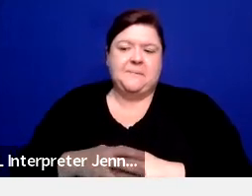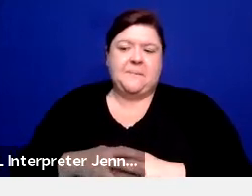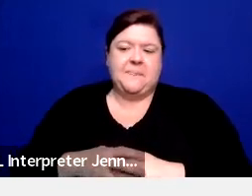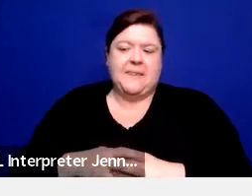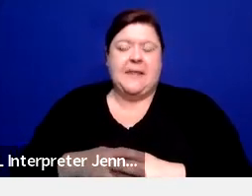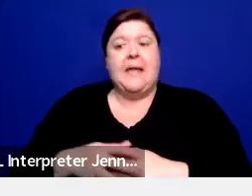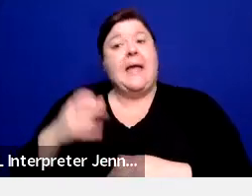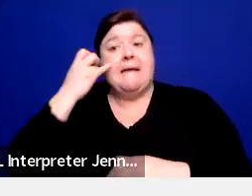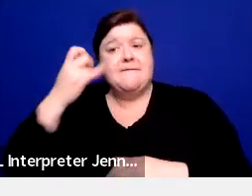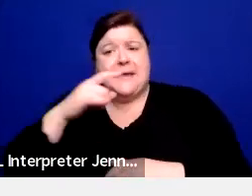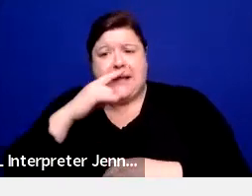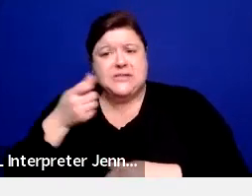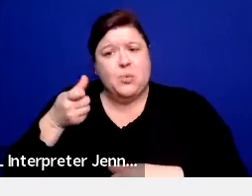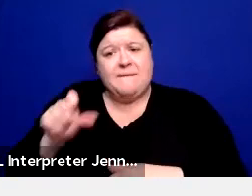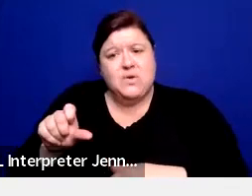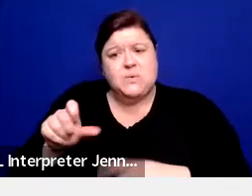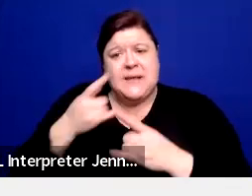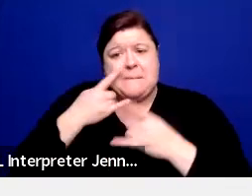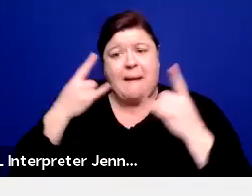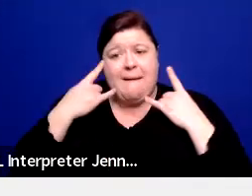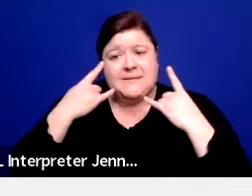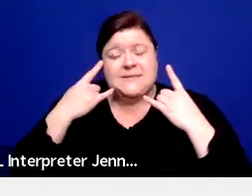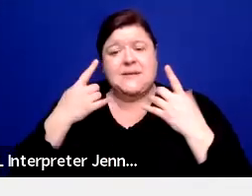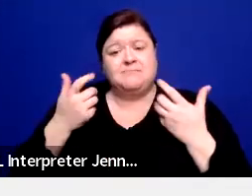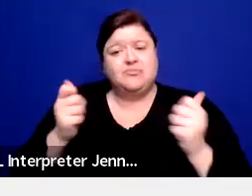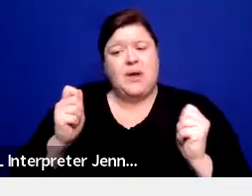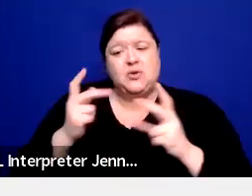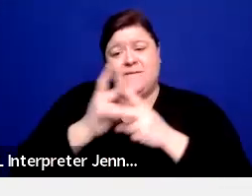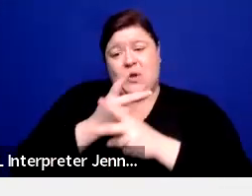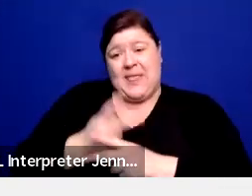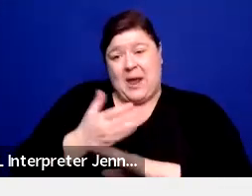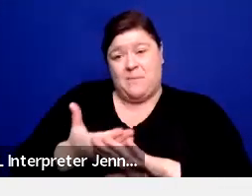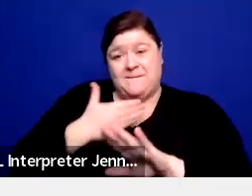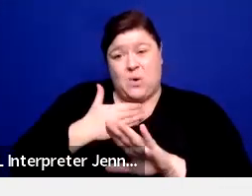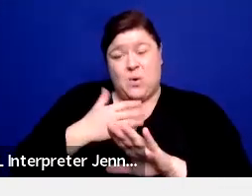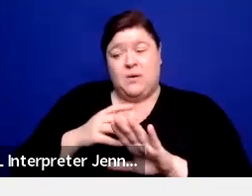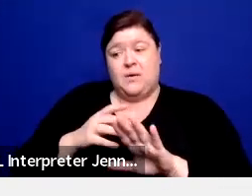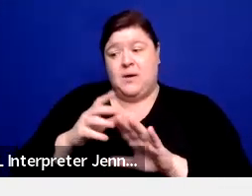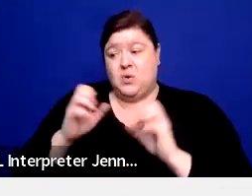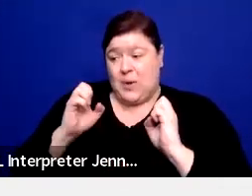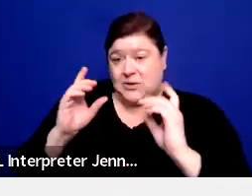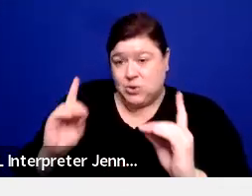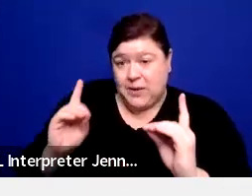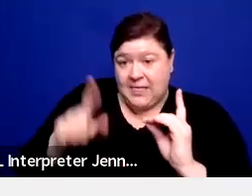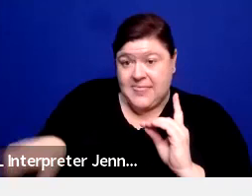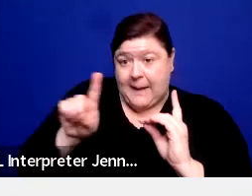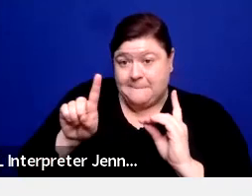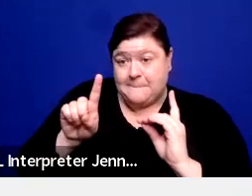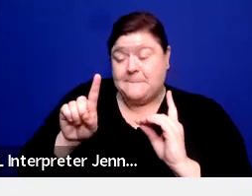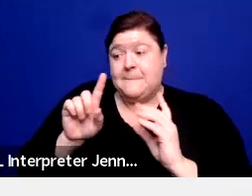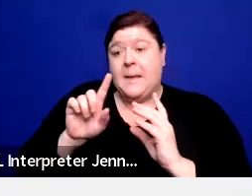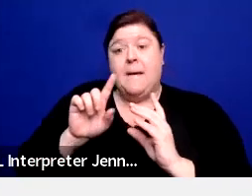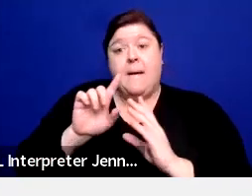kids who are refusing masking, to kind of identify that before and maybe talk to them or educate them about alternatives in terms